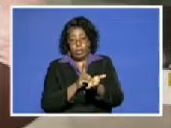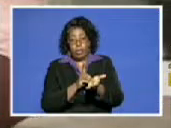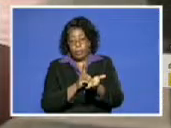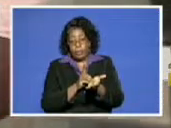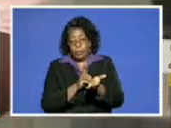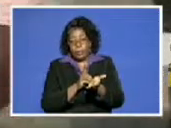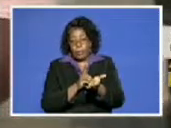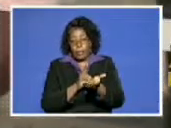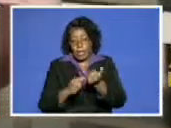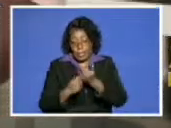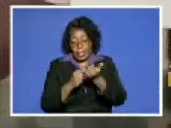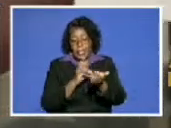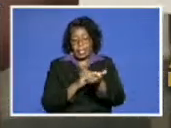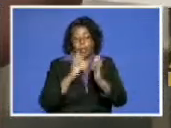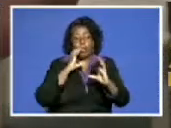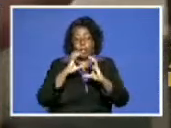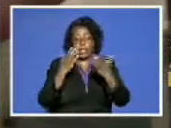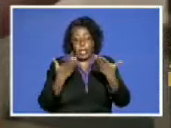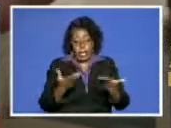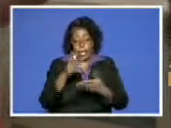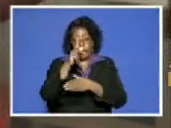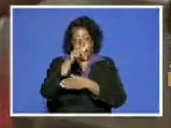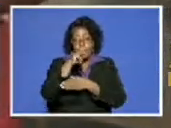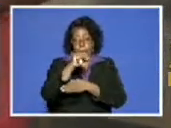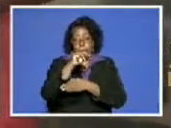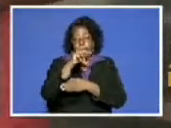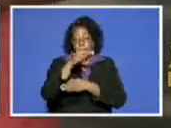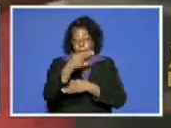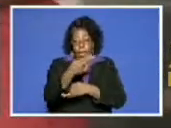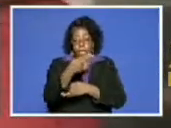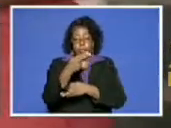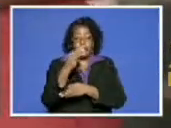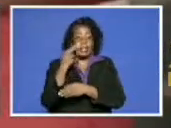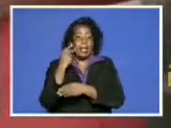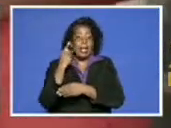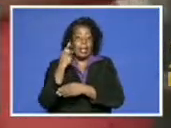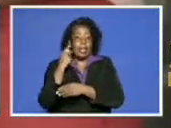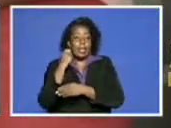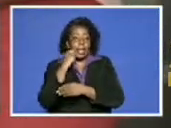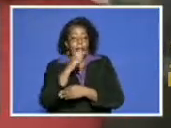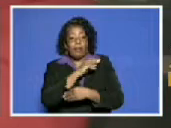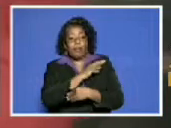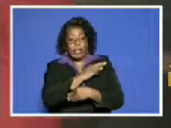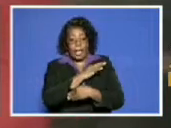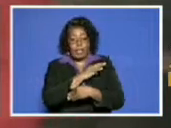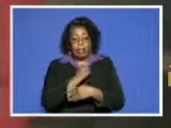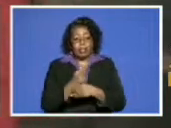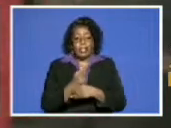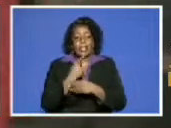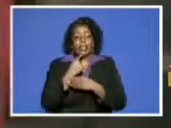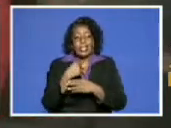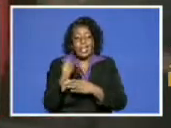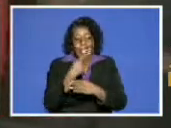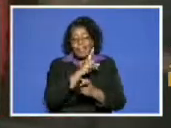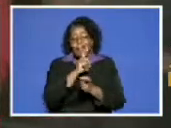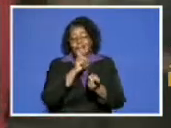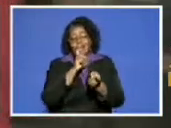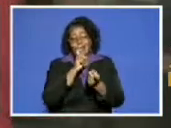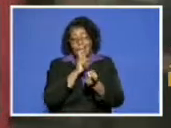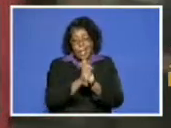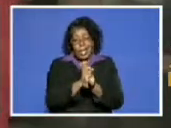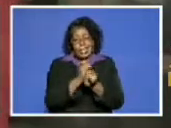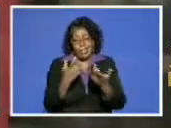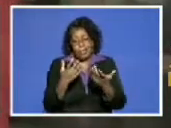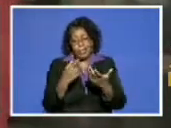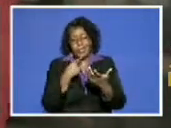Assistant Director of Communications here at the Princess Margaret Hospital, Ms. Thelma Fernanda. Ms. Fernanda, if you can just tell us exactly, paint